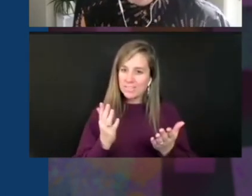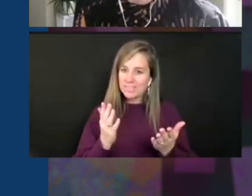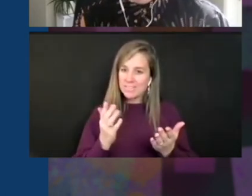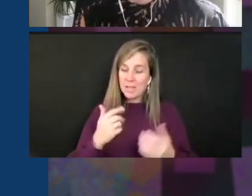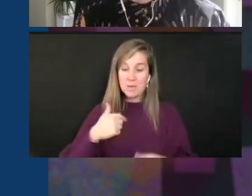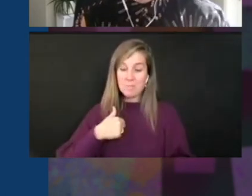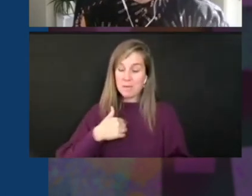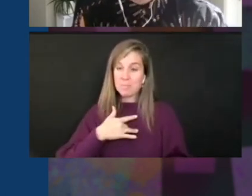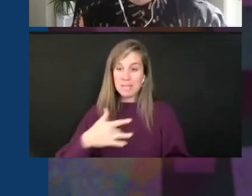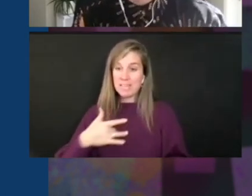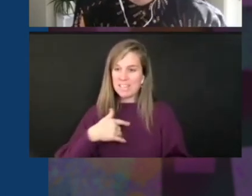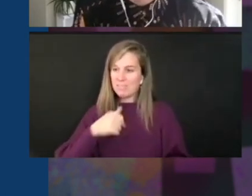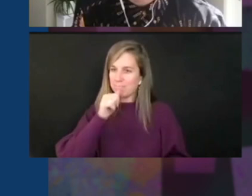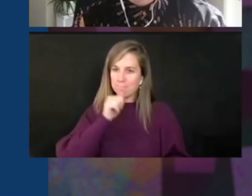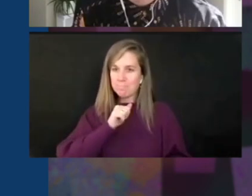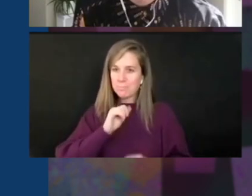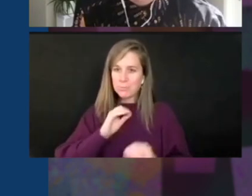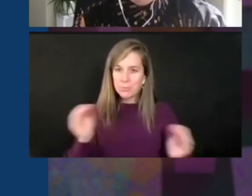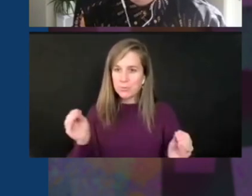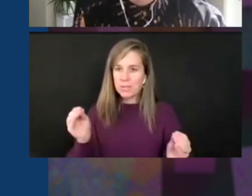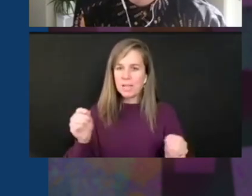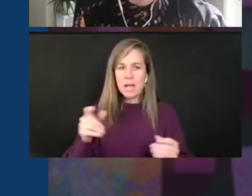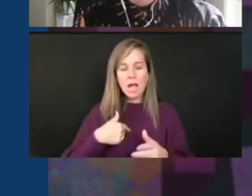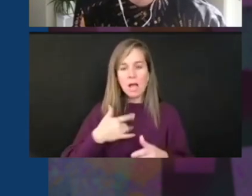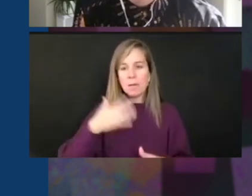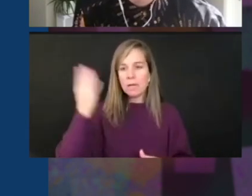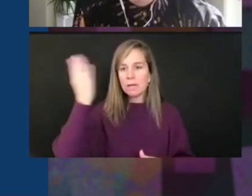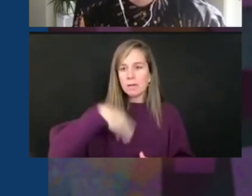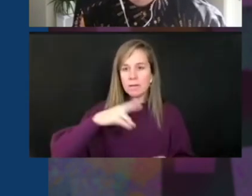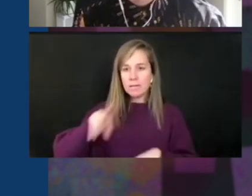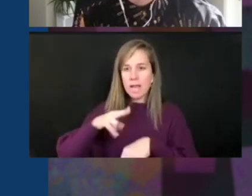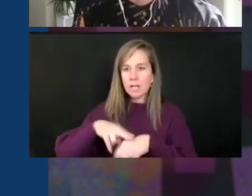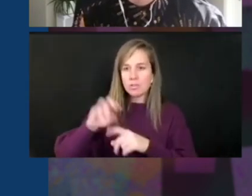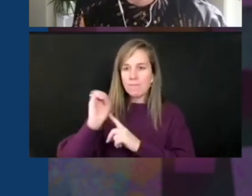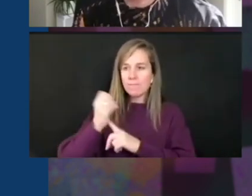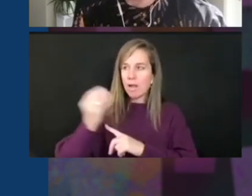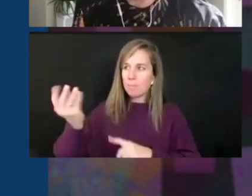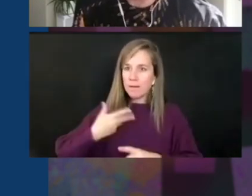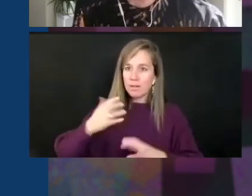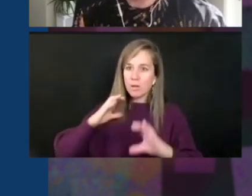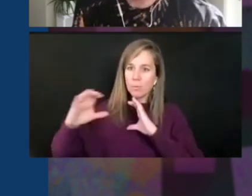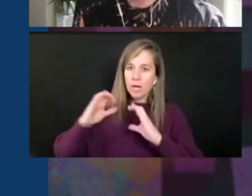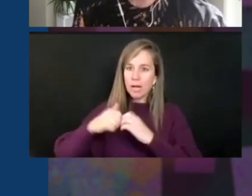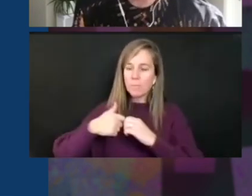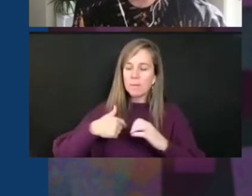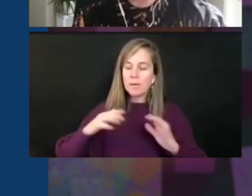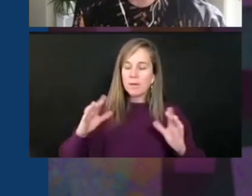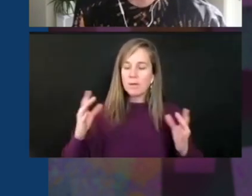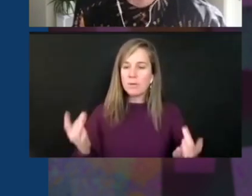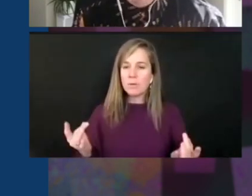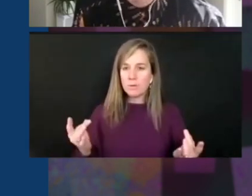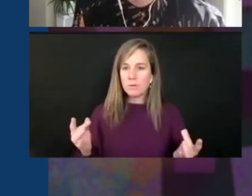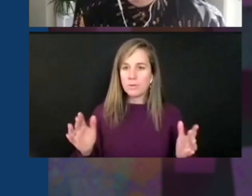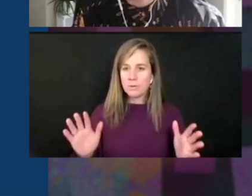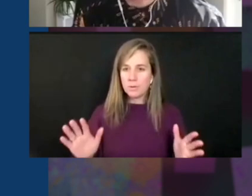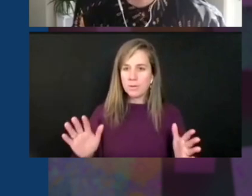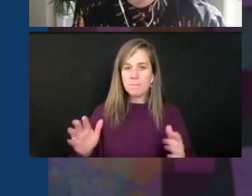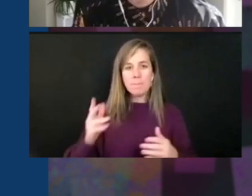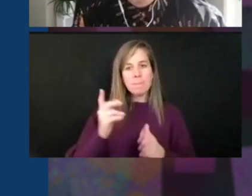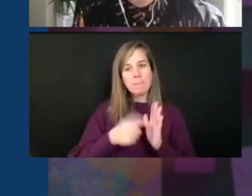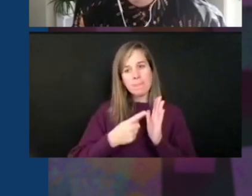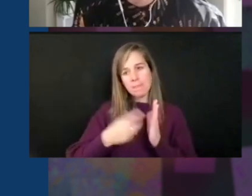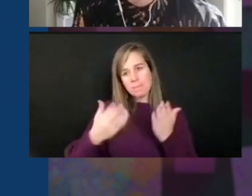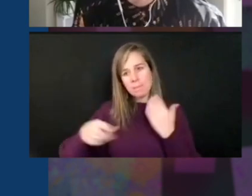missing much of what the natural environment has to say to me. Perhaps you can recall personal experiences you have